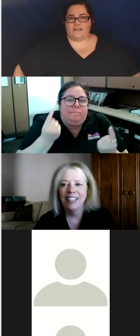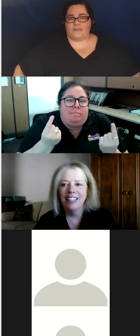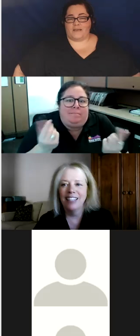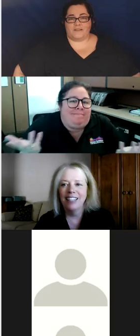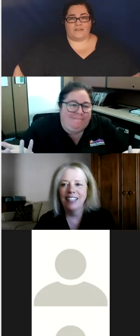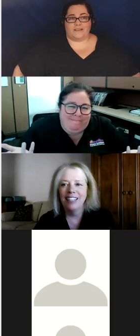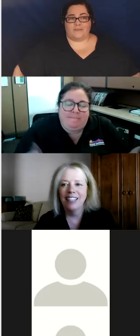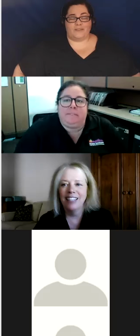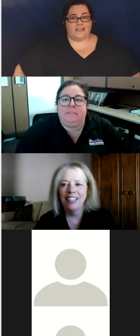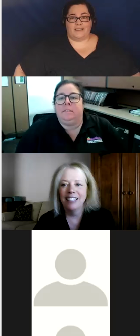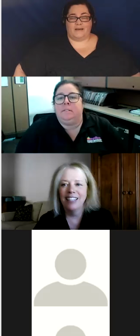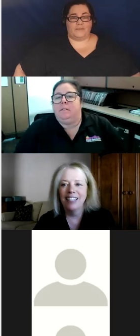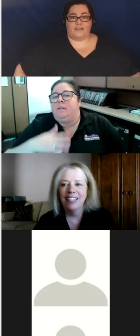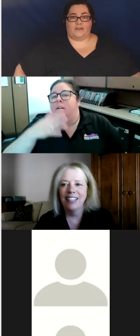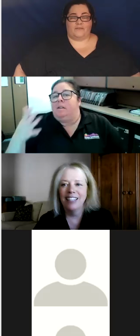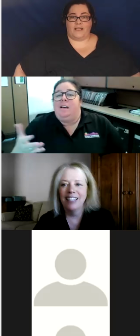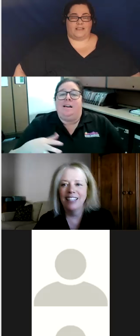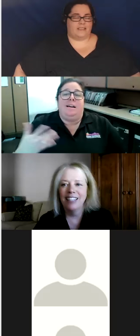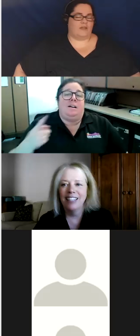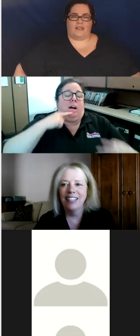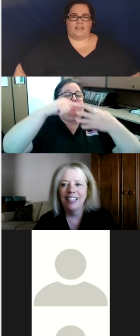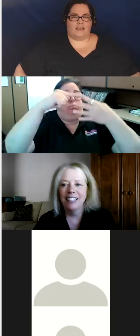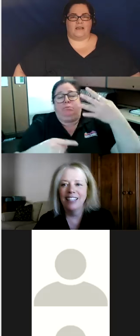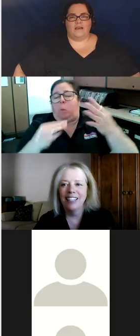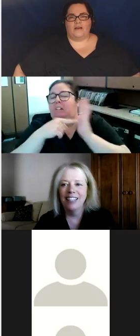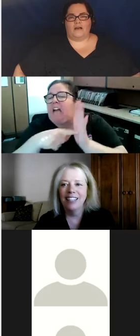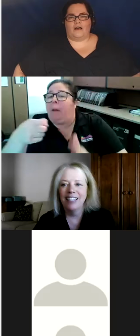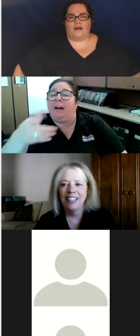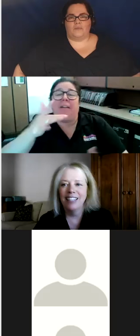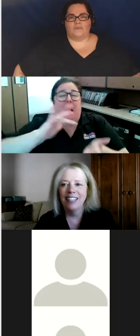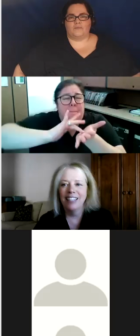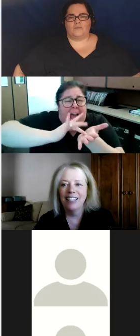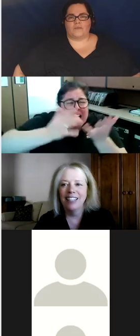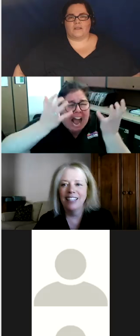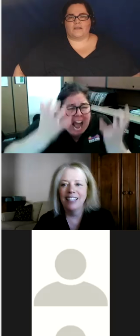Even sometimes if it's completely up to their face, they still can't see it.